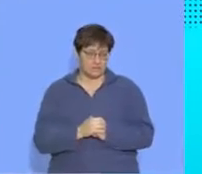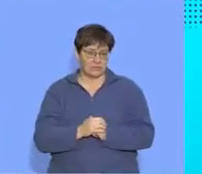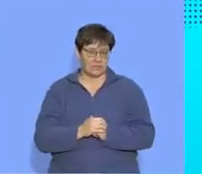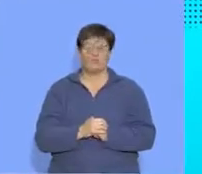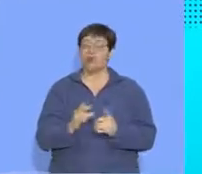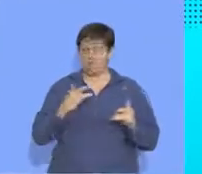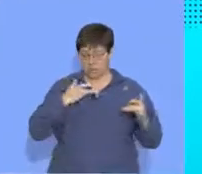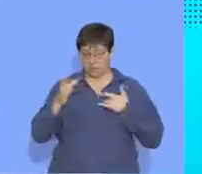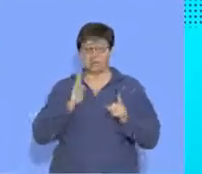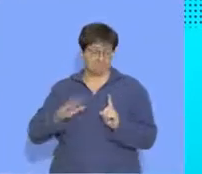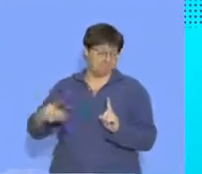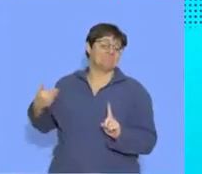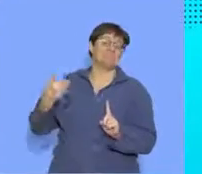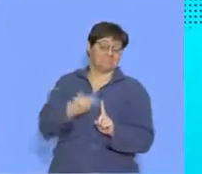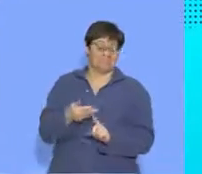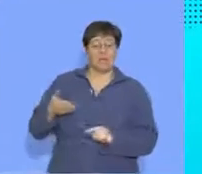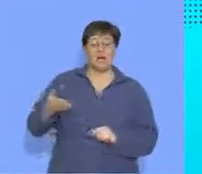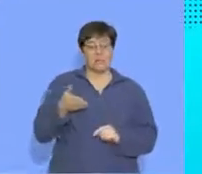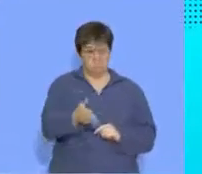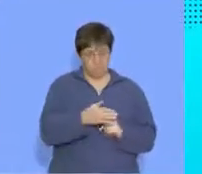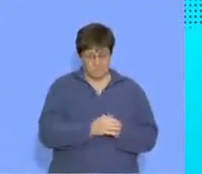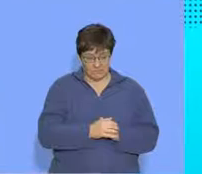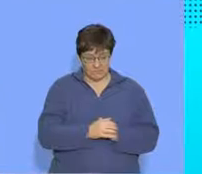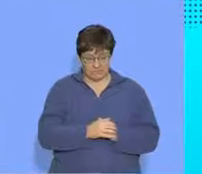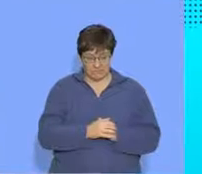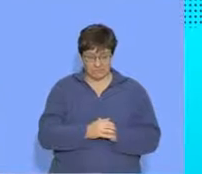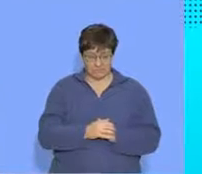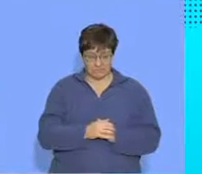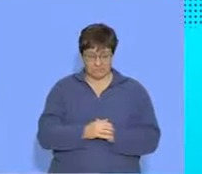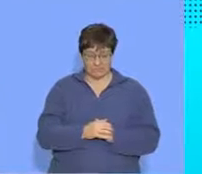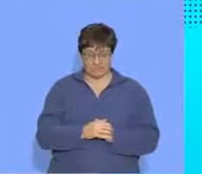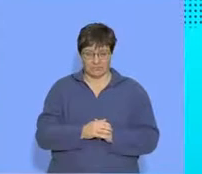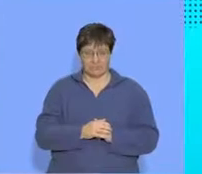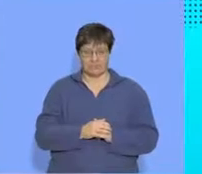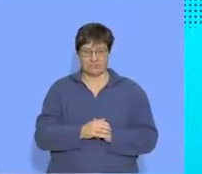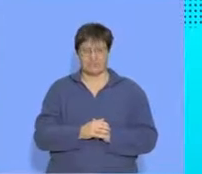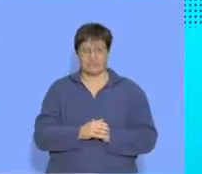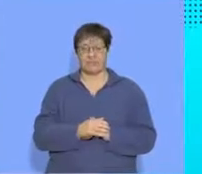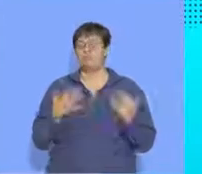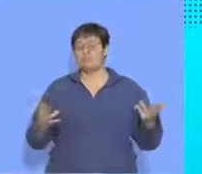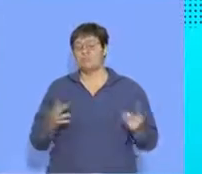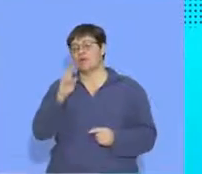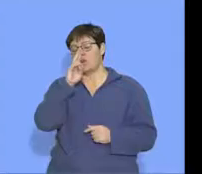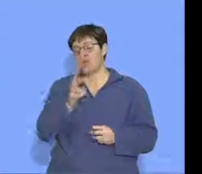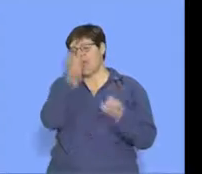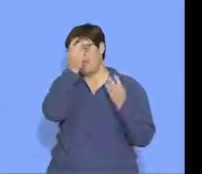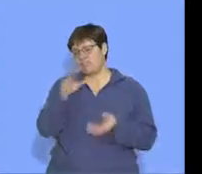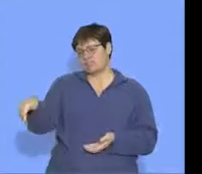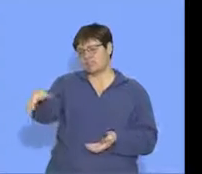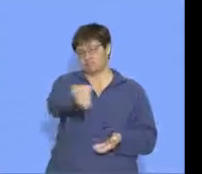suddenly been something that we have picked up in the last few decades. Okay, so let's look at the data that was